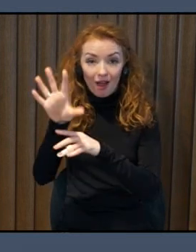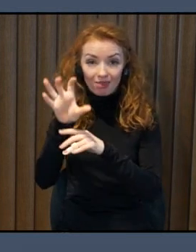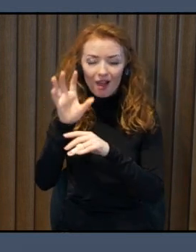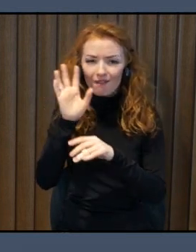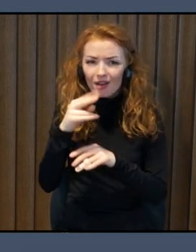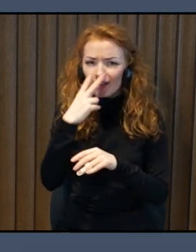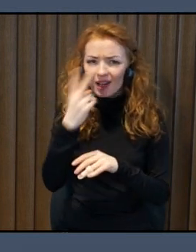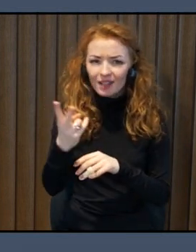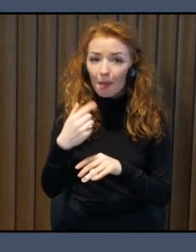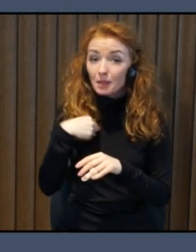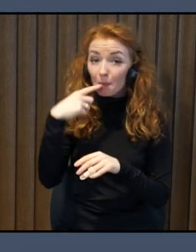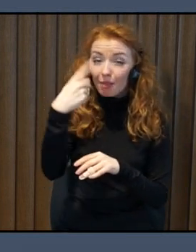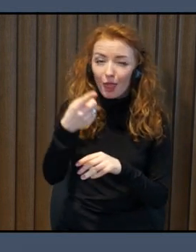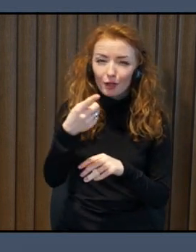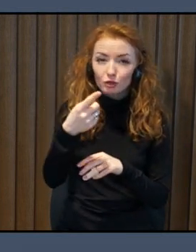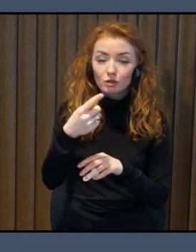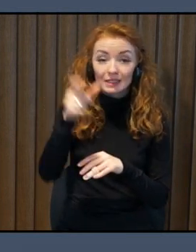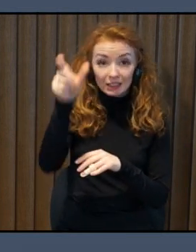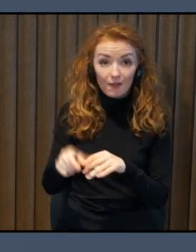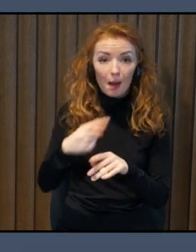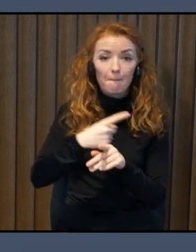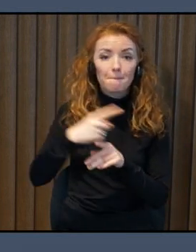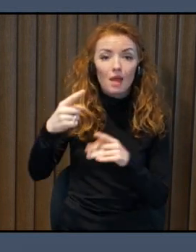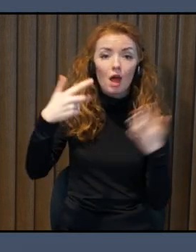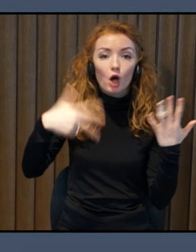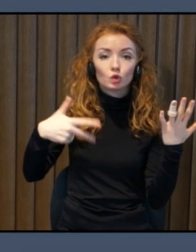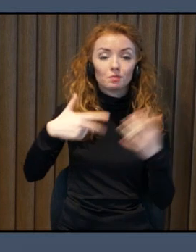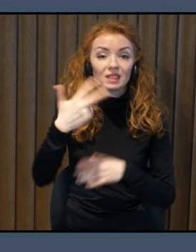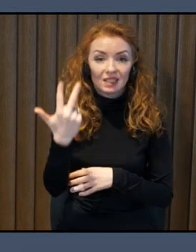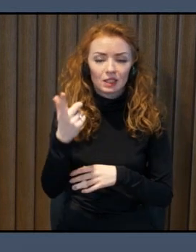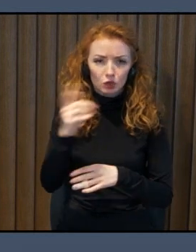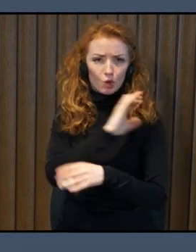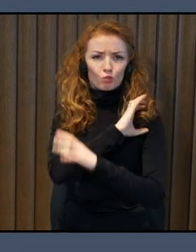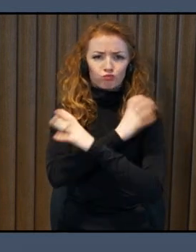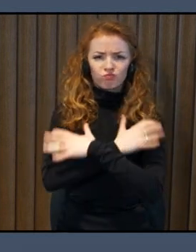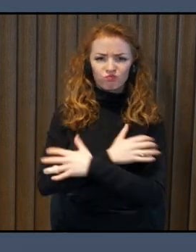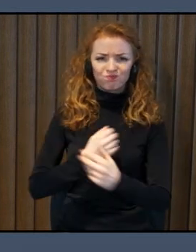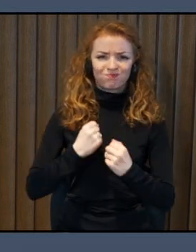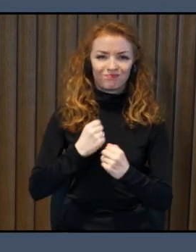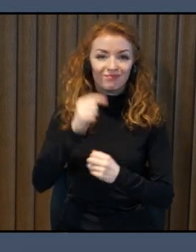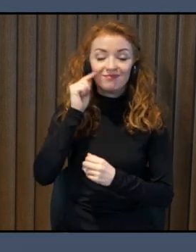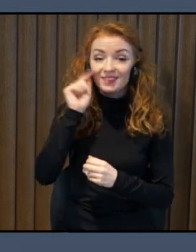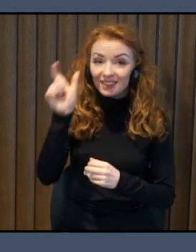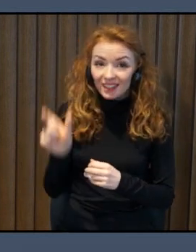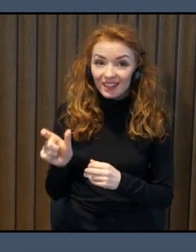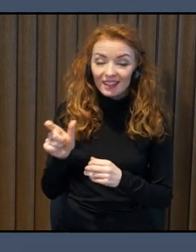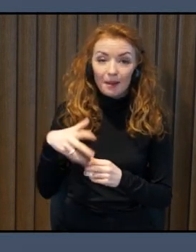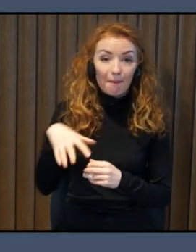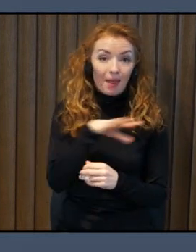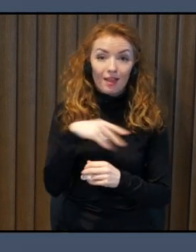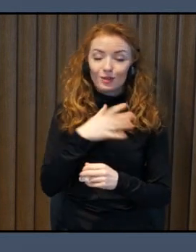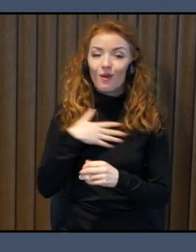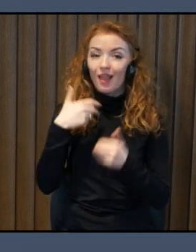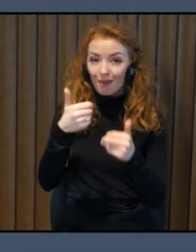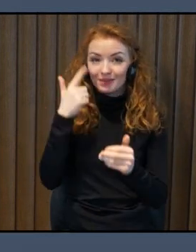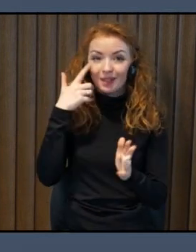at previous drawing and this drawing, then we can see this height is 1 meter 83, and this is quite